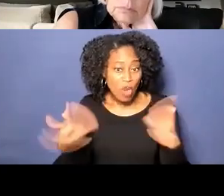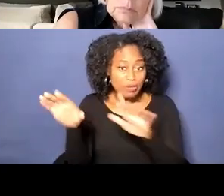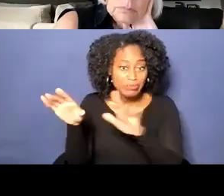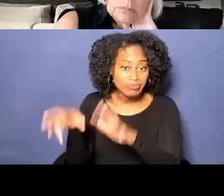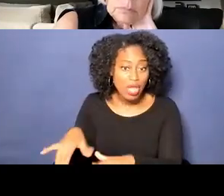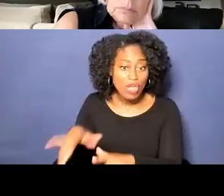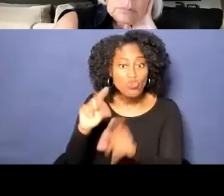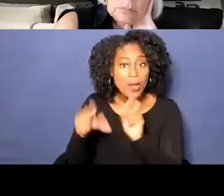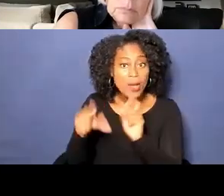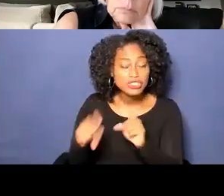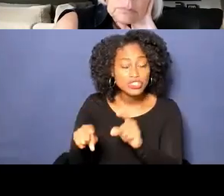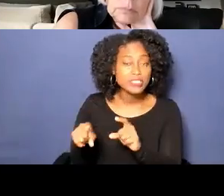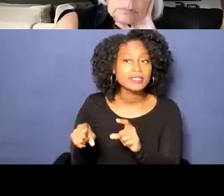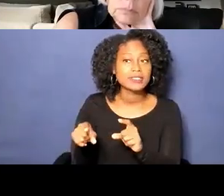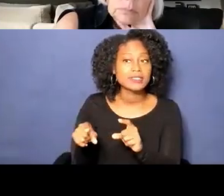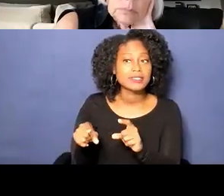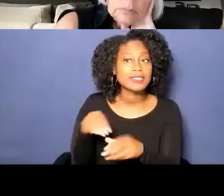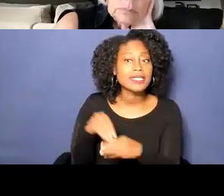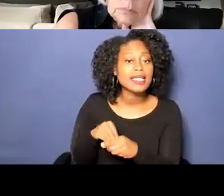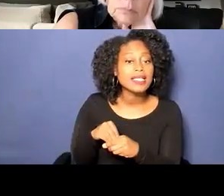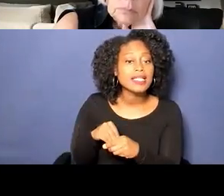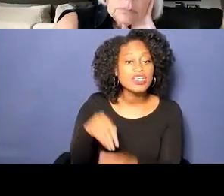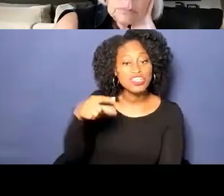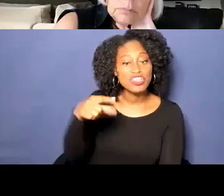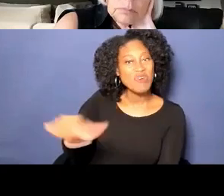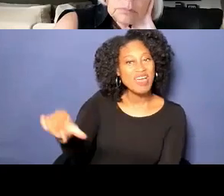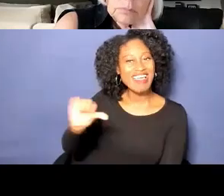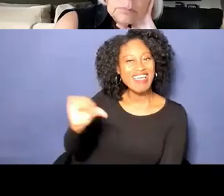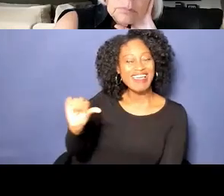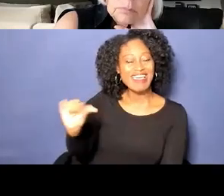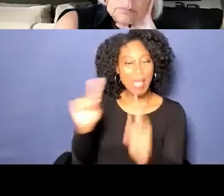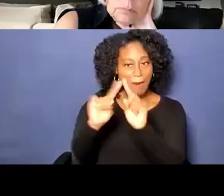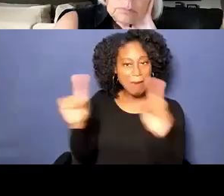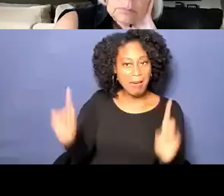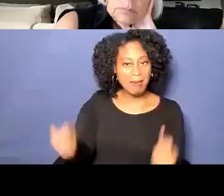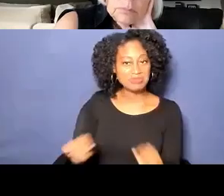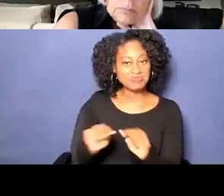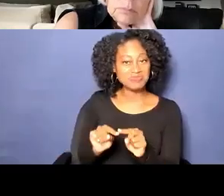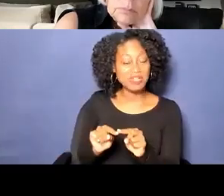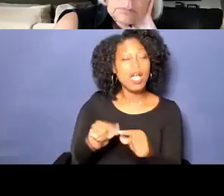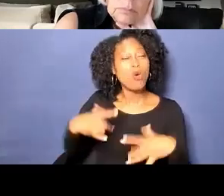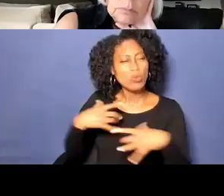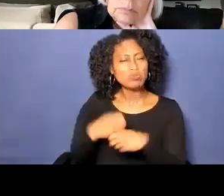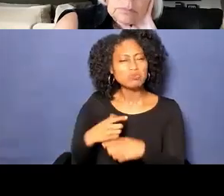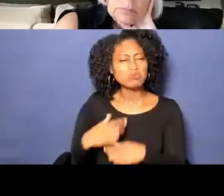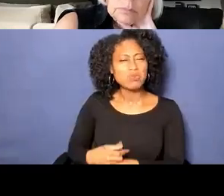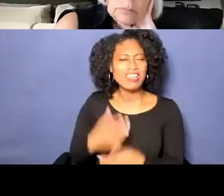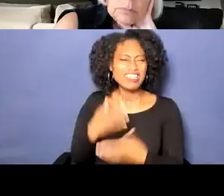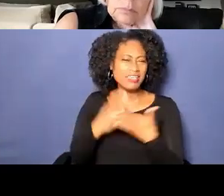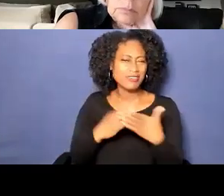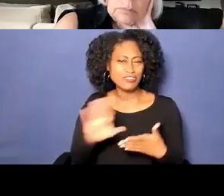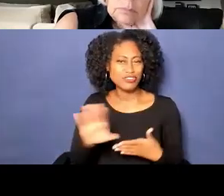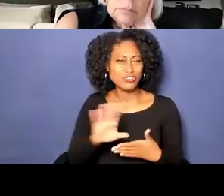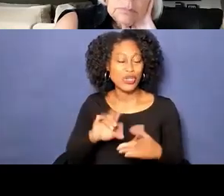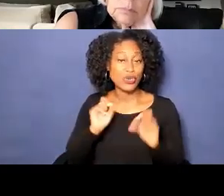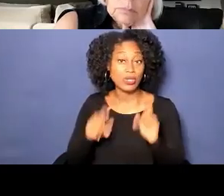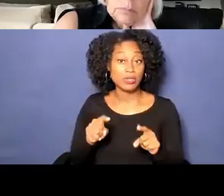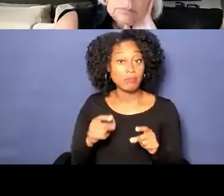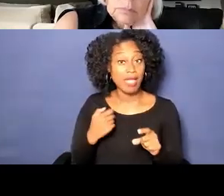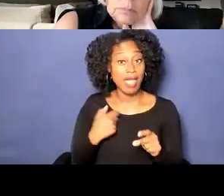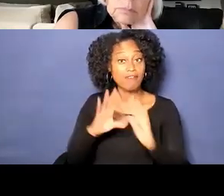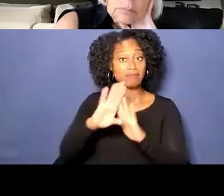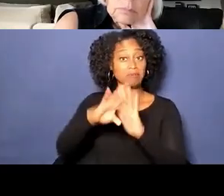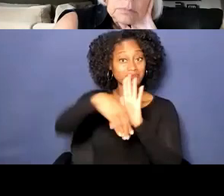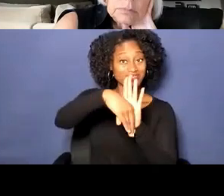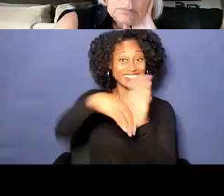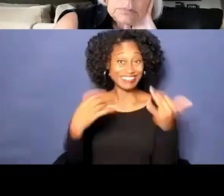questions into the Q&A box, and we summarize some of those. We have a little bit of time here for this next half